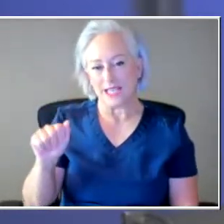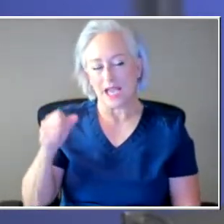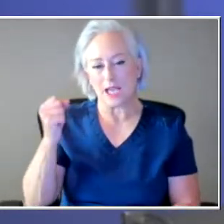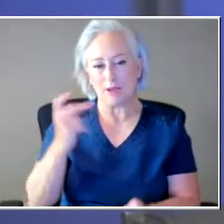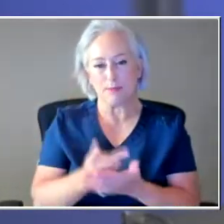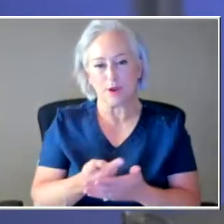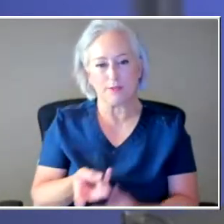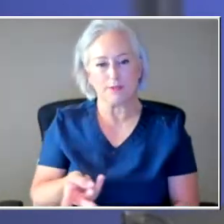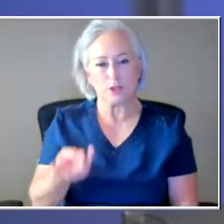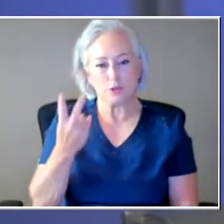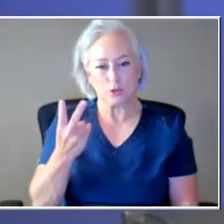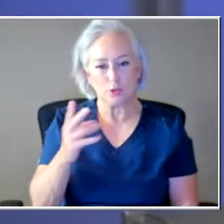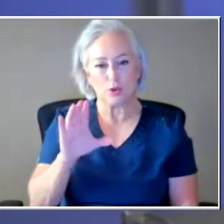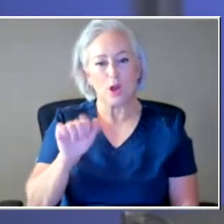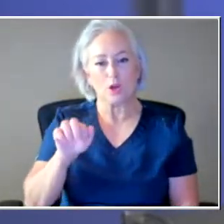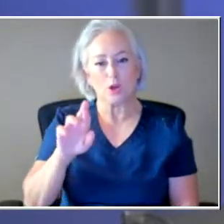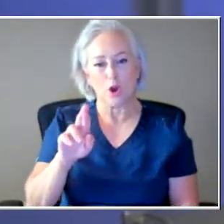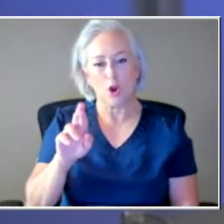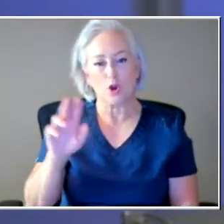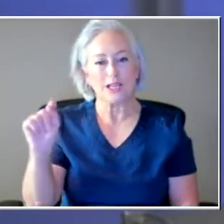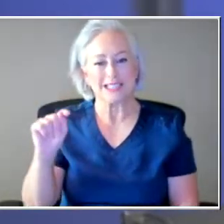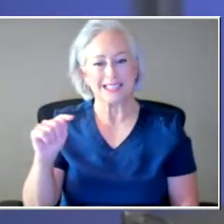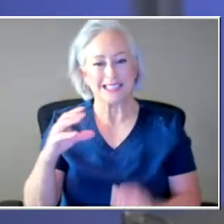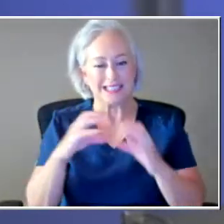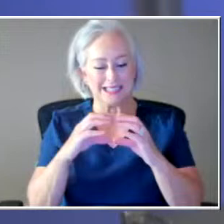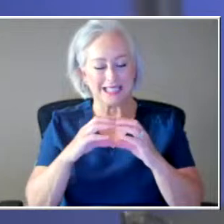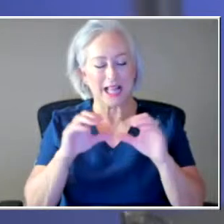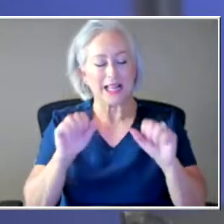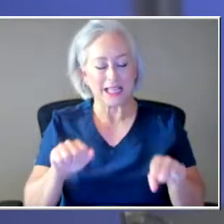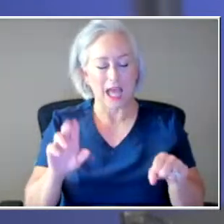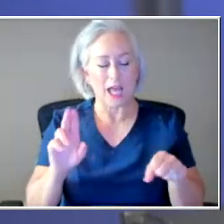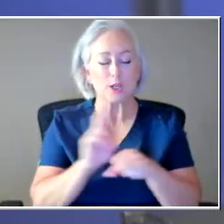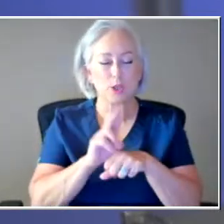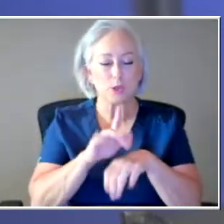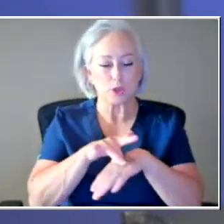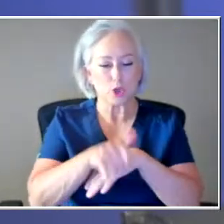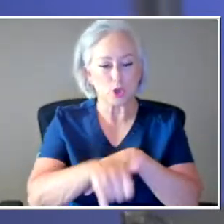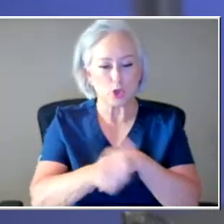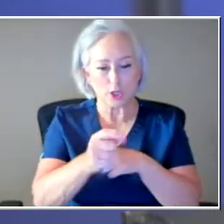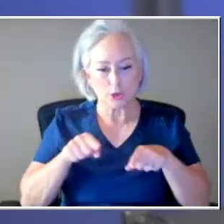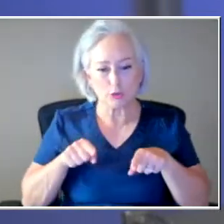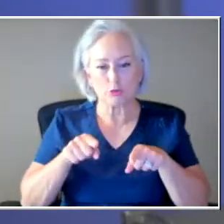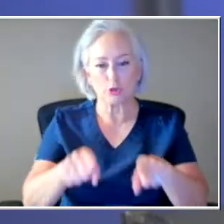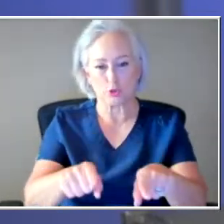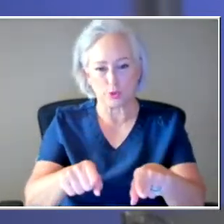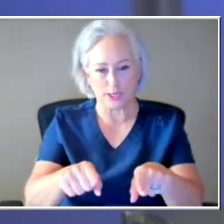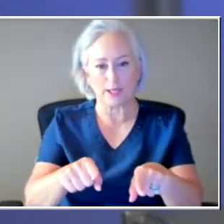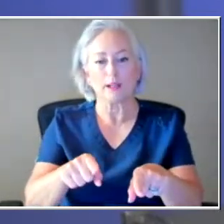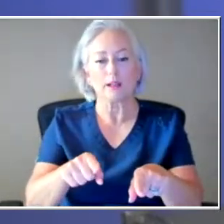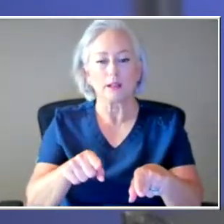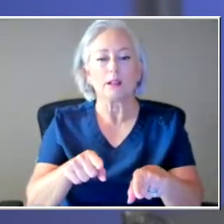products that can be used earlier in the myeloma journey. So if somebody had